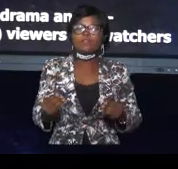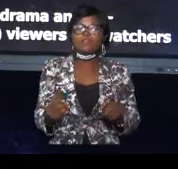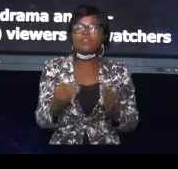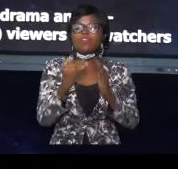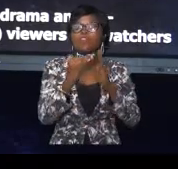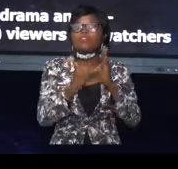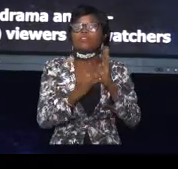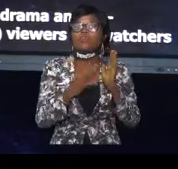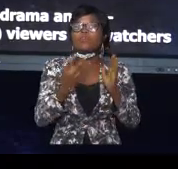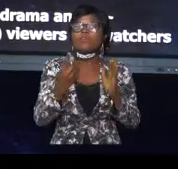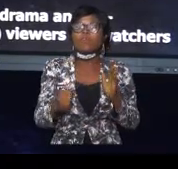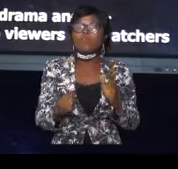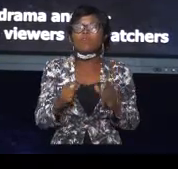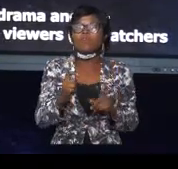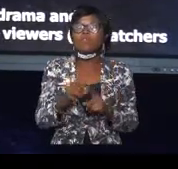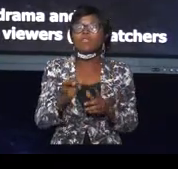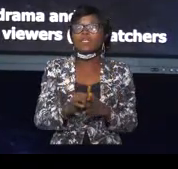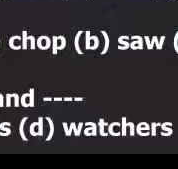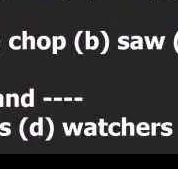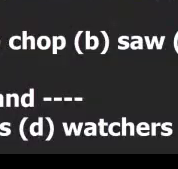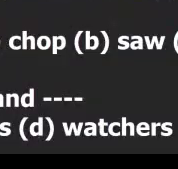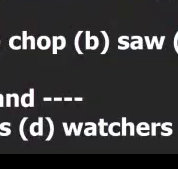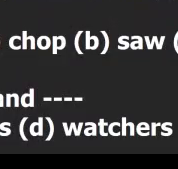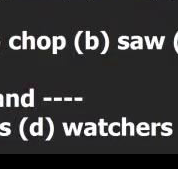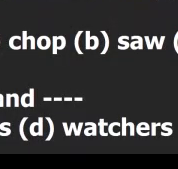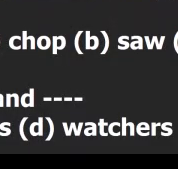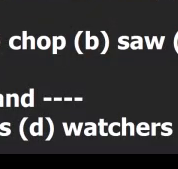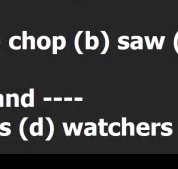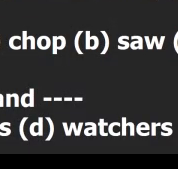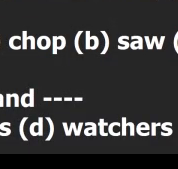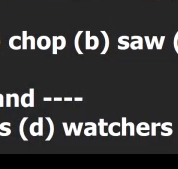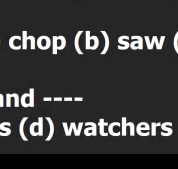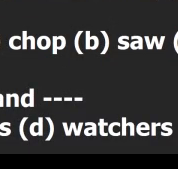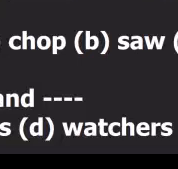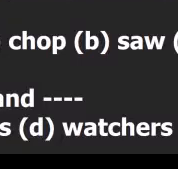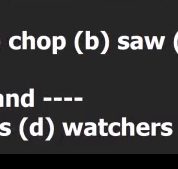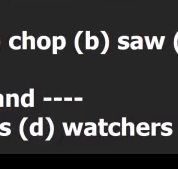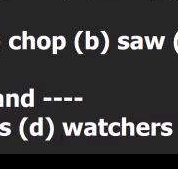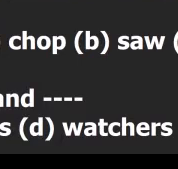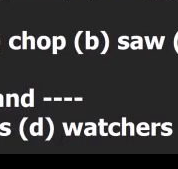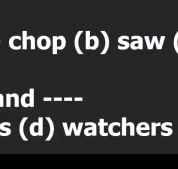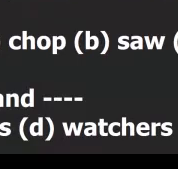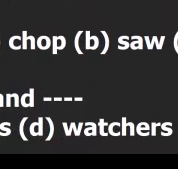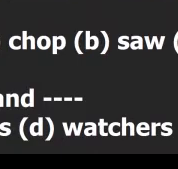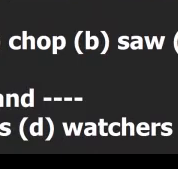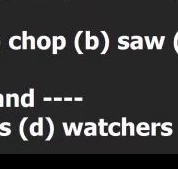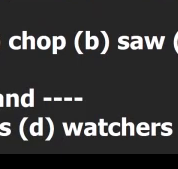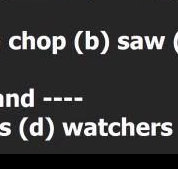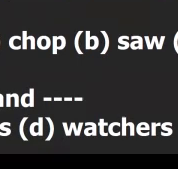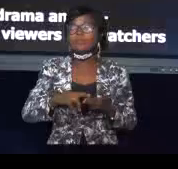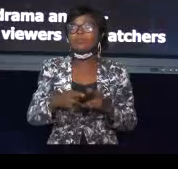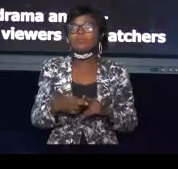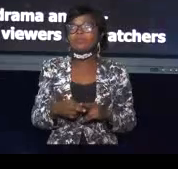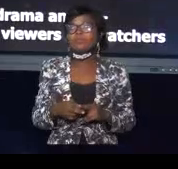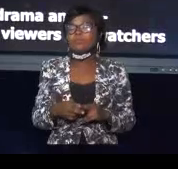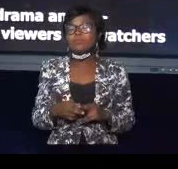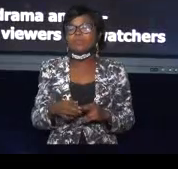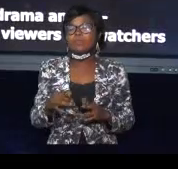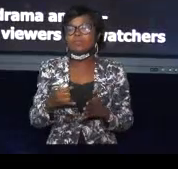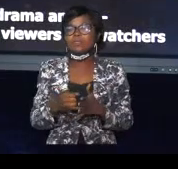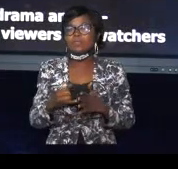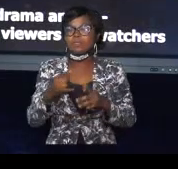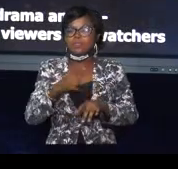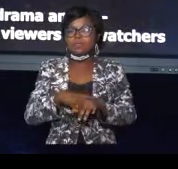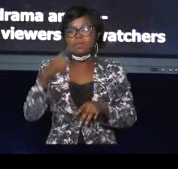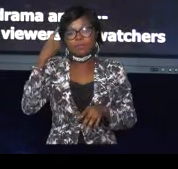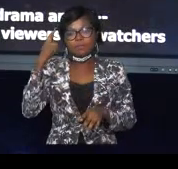best describe the relationship. Please copy your assignment, and it's time to hand you